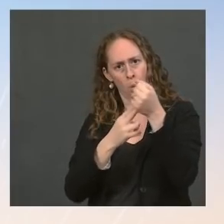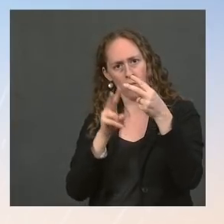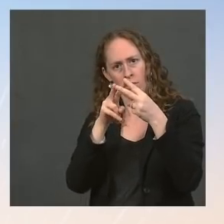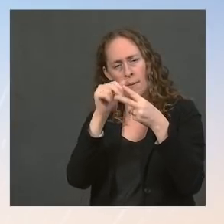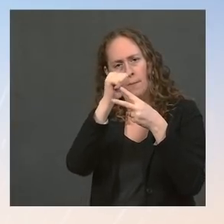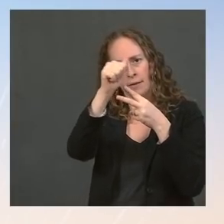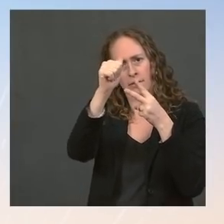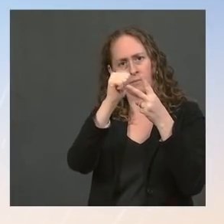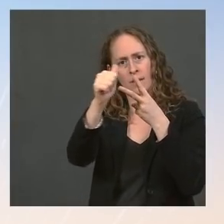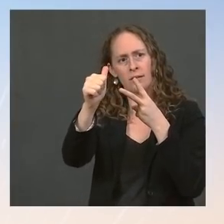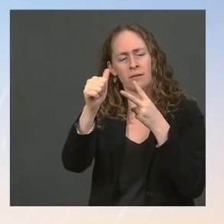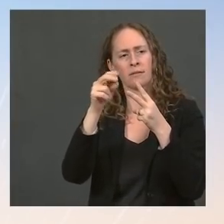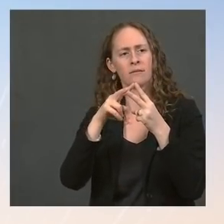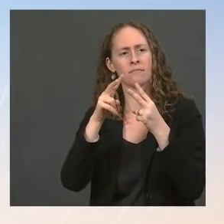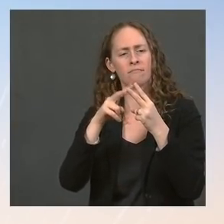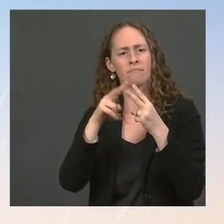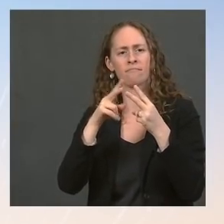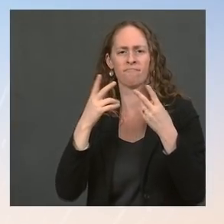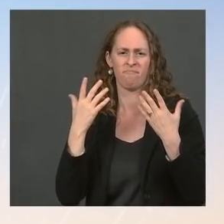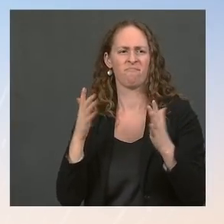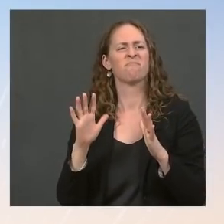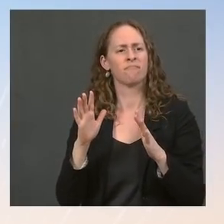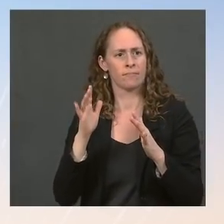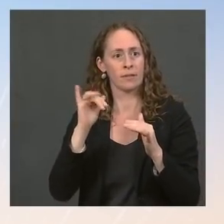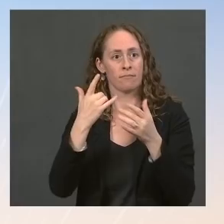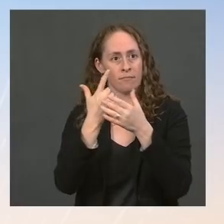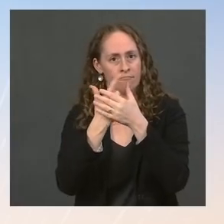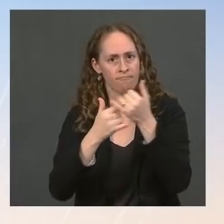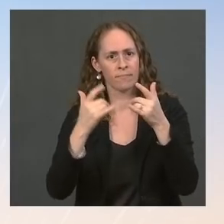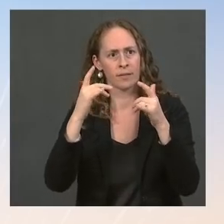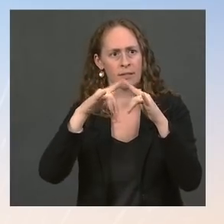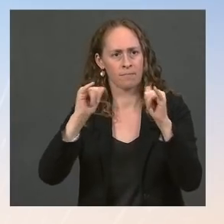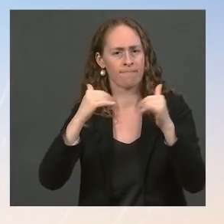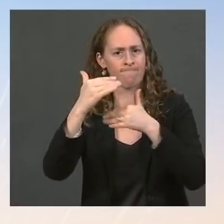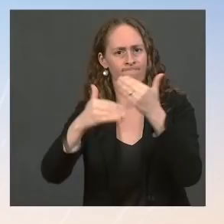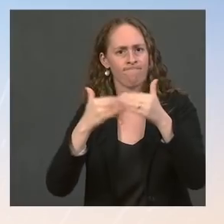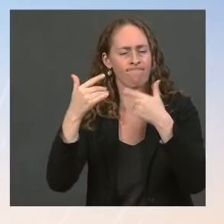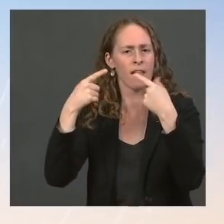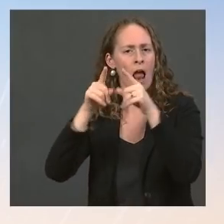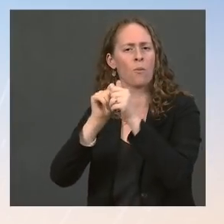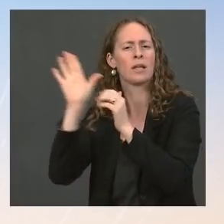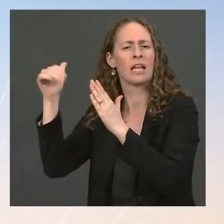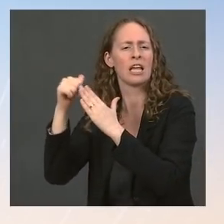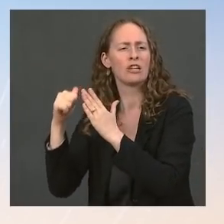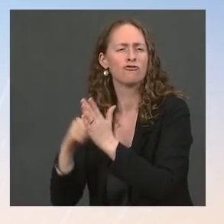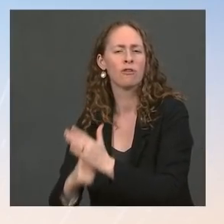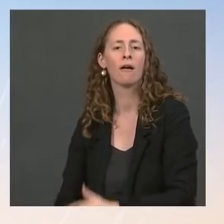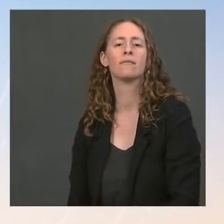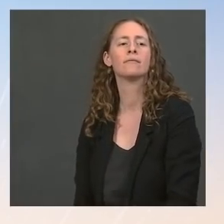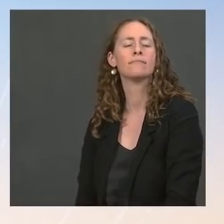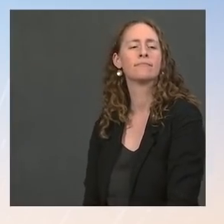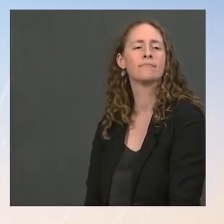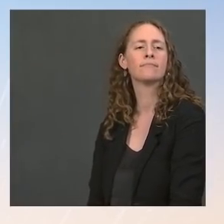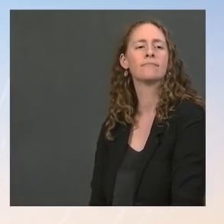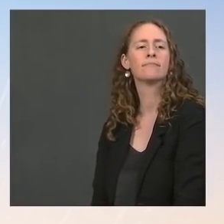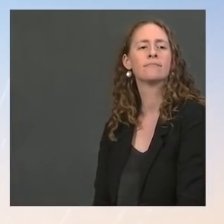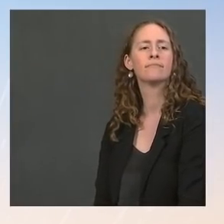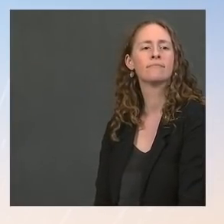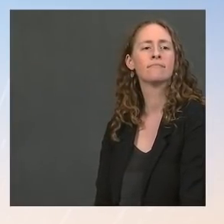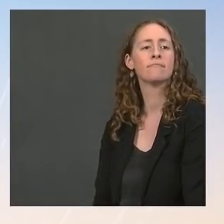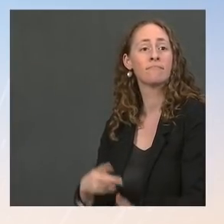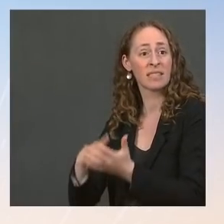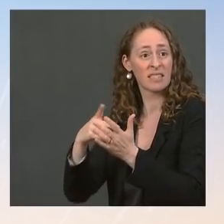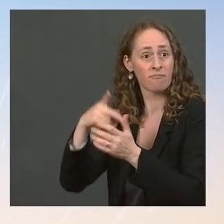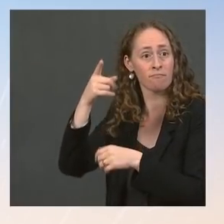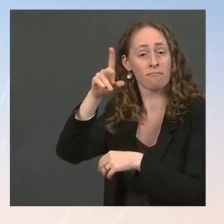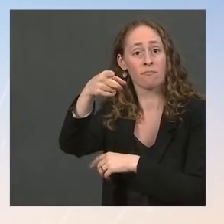and make sure that both of them are done to move his agenda forward. View the progressives as linking them, though? They've made clear in their